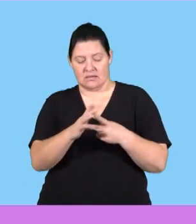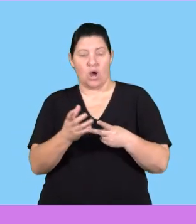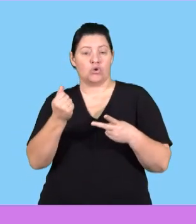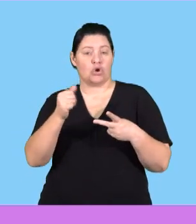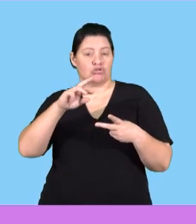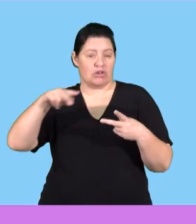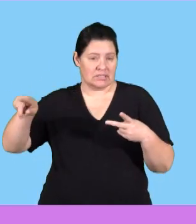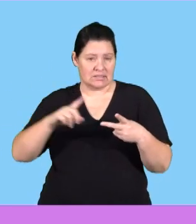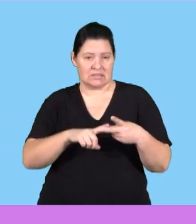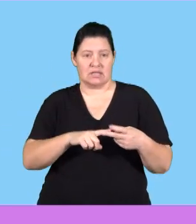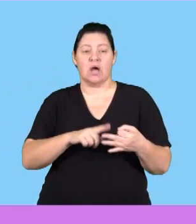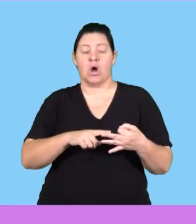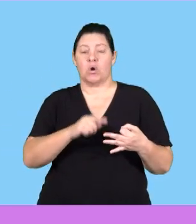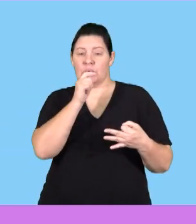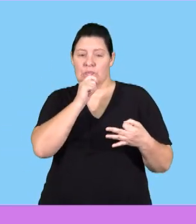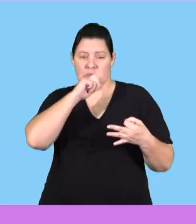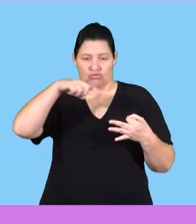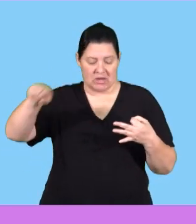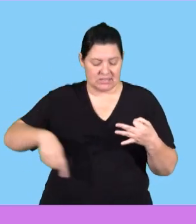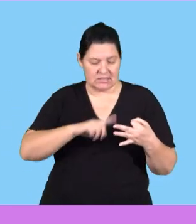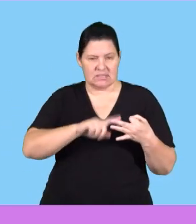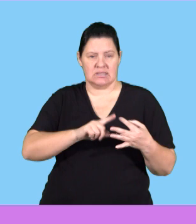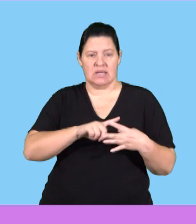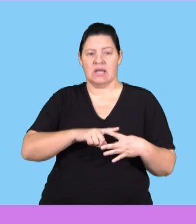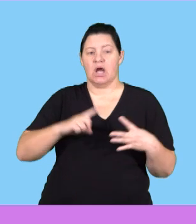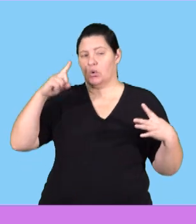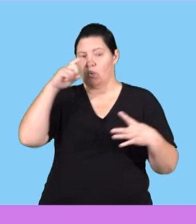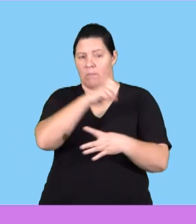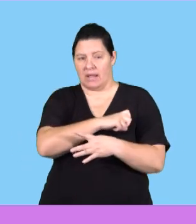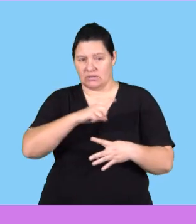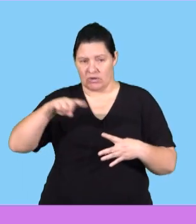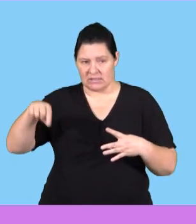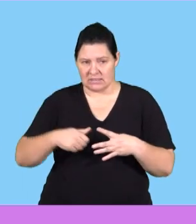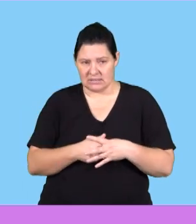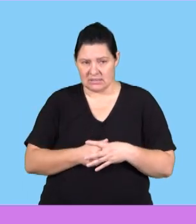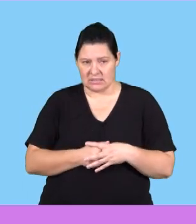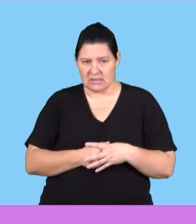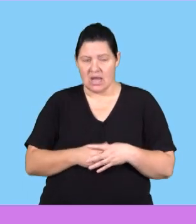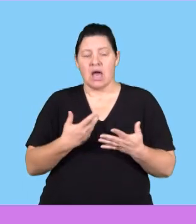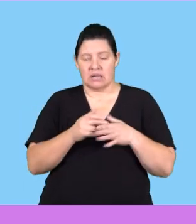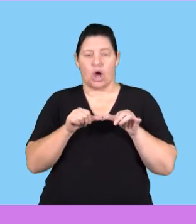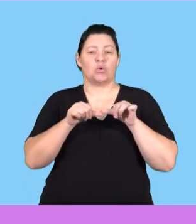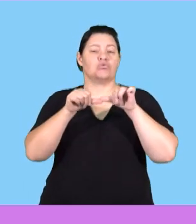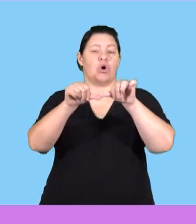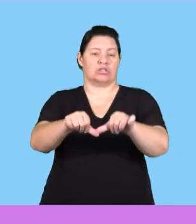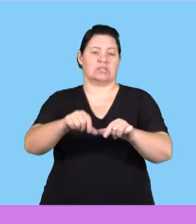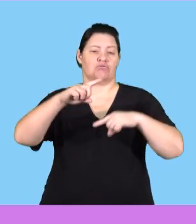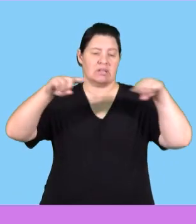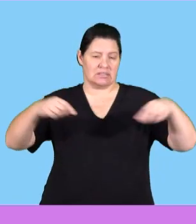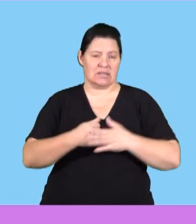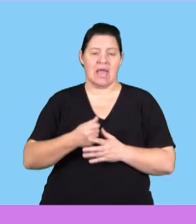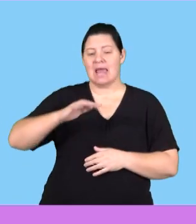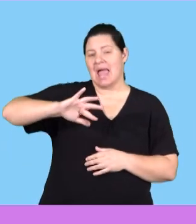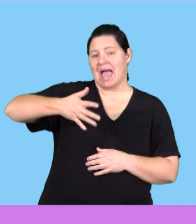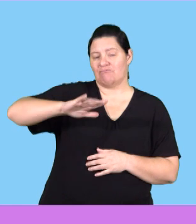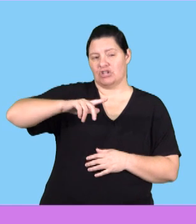the cost rates. We have learned the consumption rates. We have learned the constant rates, and we